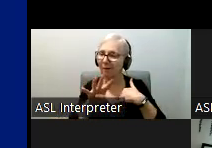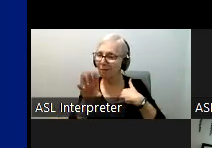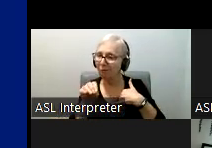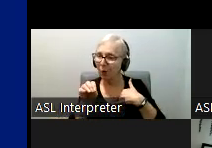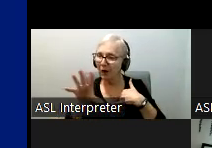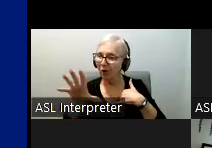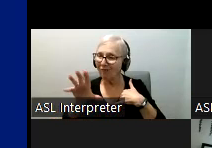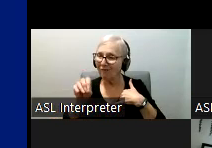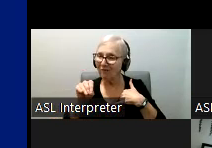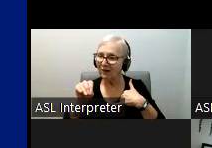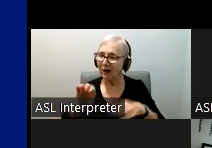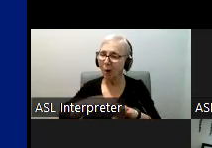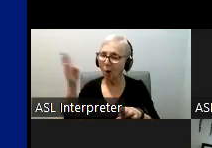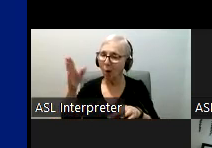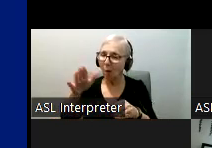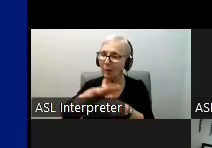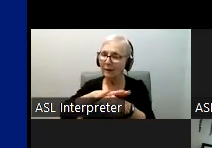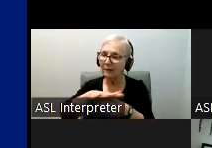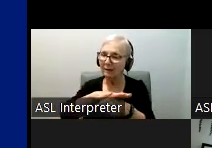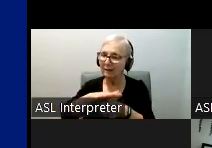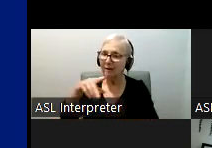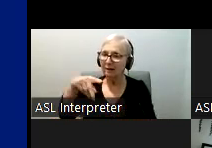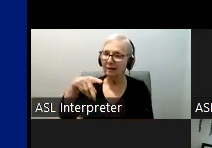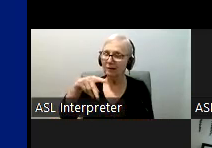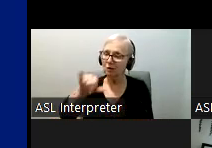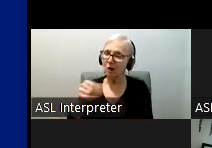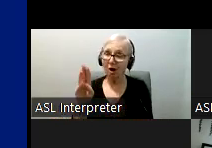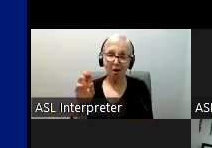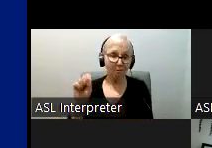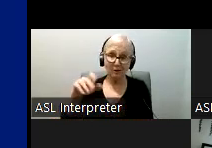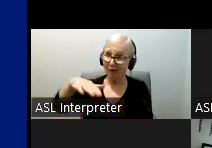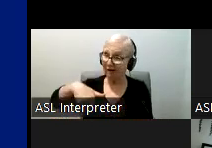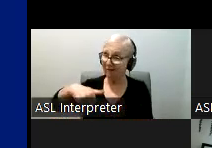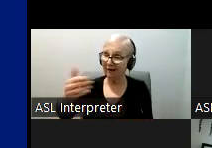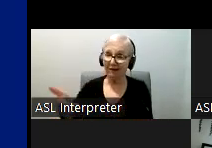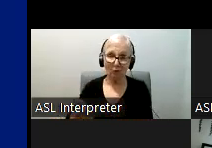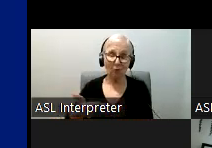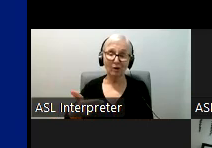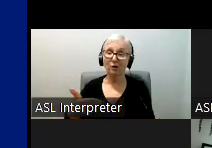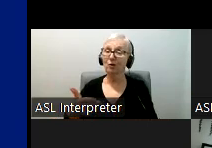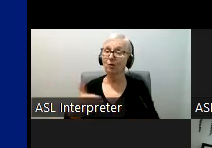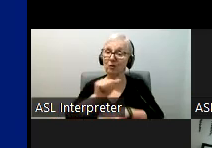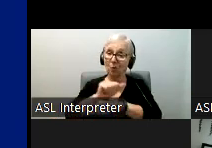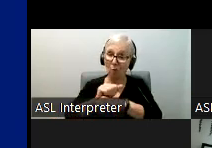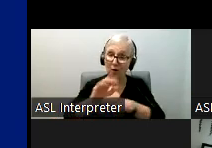open positions that we have not yet hired for. So we're doing the work of a fully operational